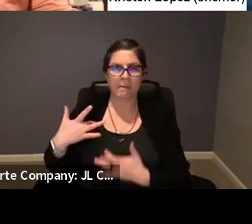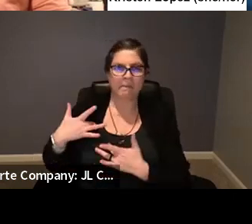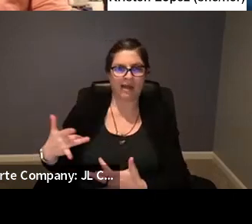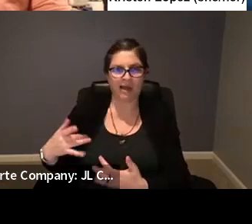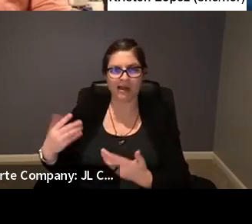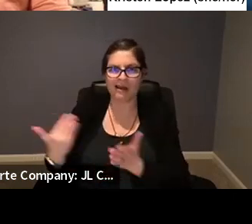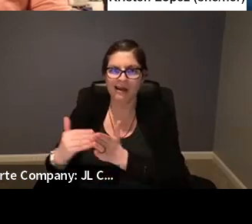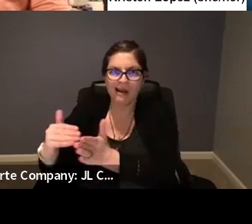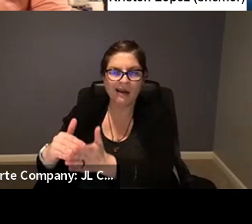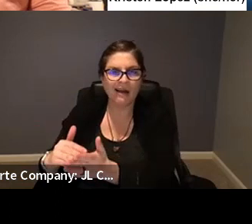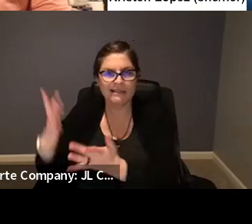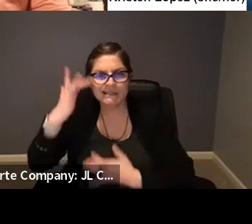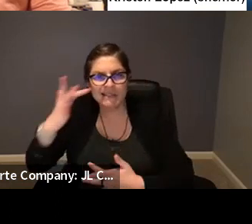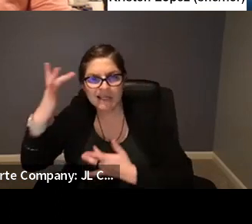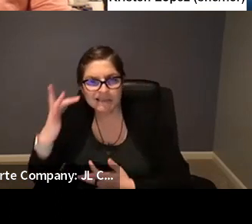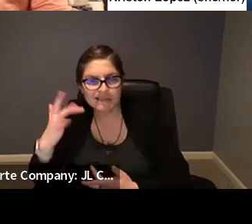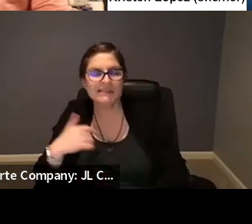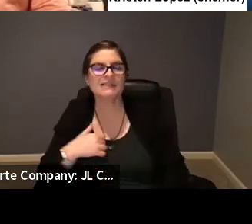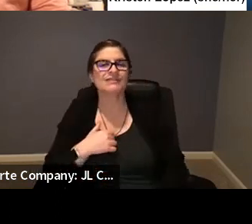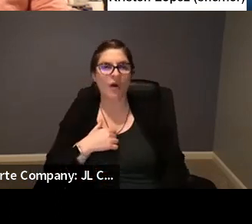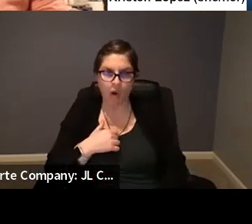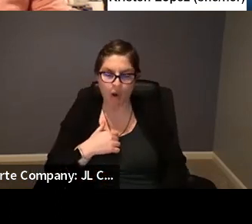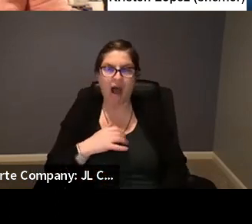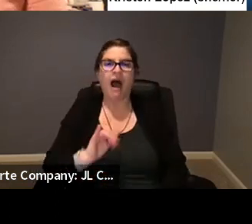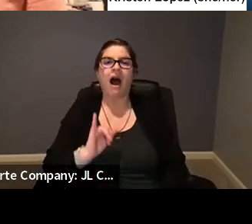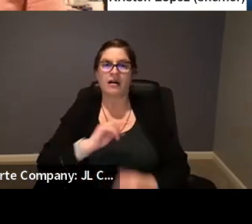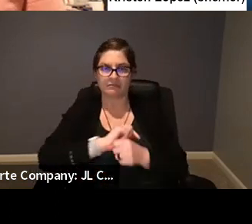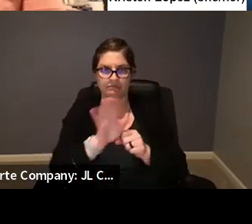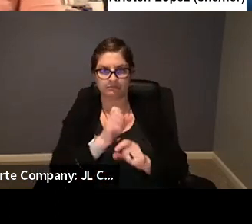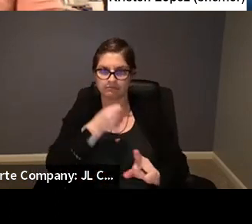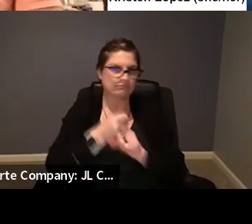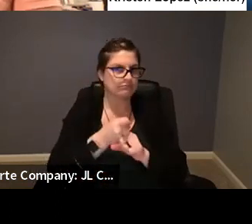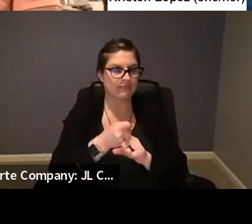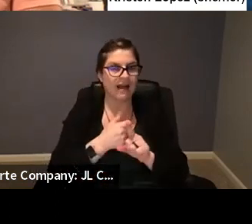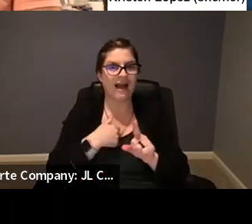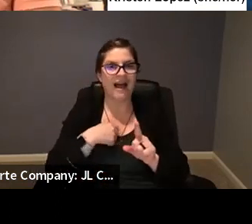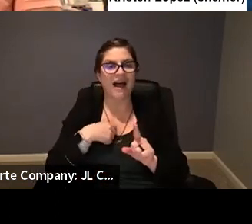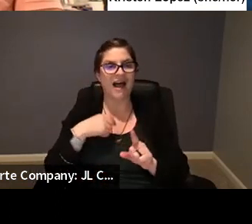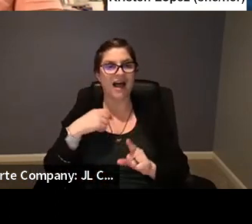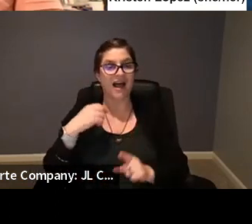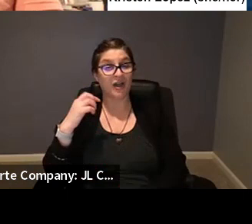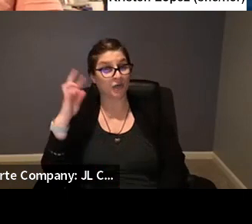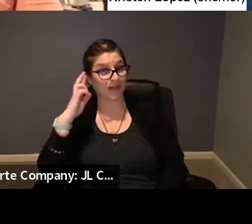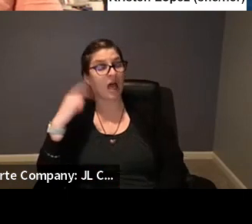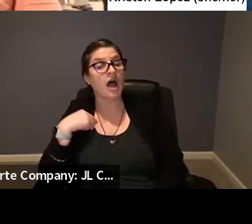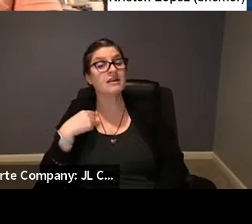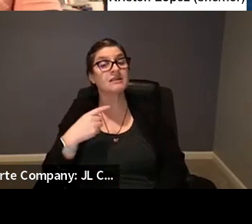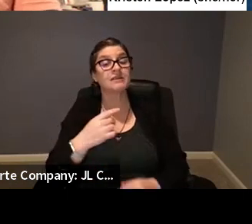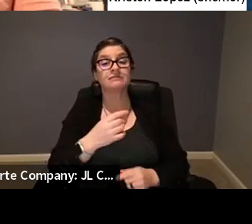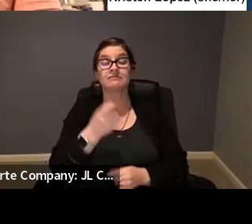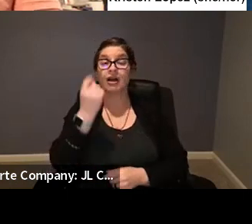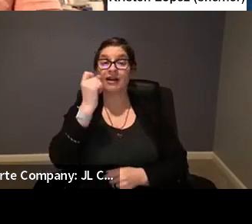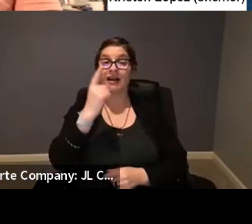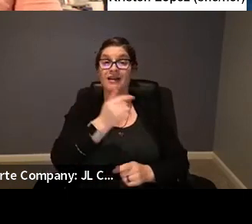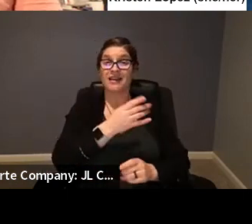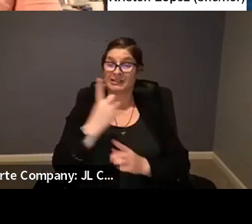the pandemic started, you know, I became very cognizant of the fact that, like, full disclosure, up until a week ago, it was the first time